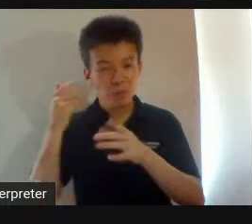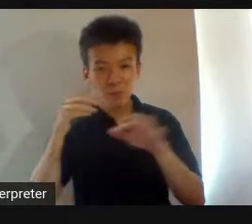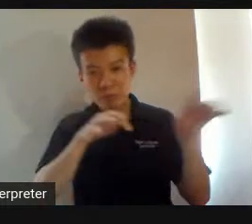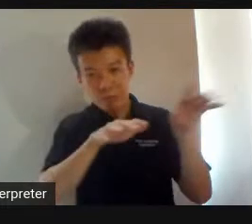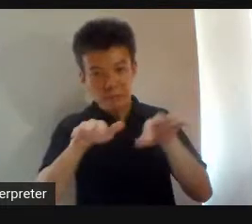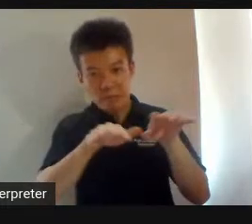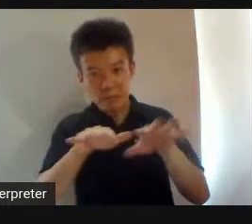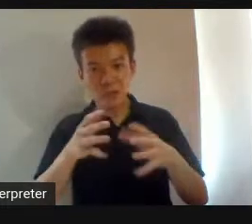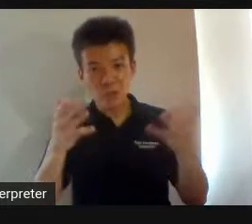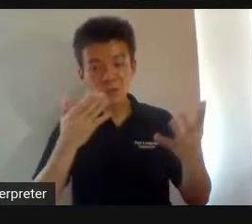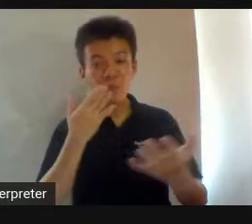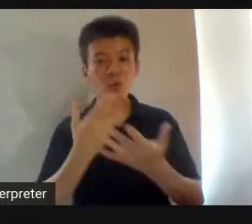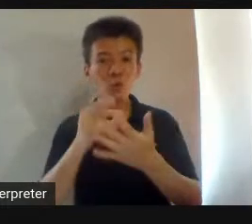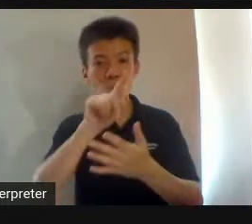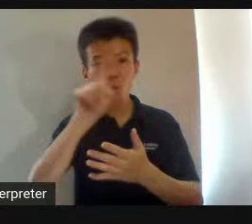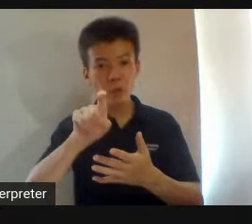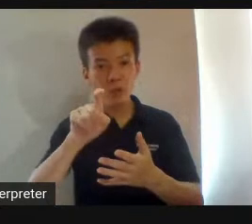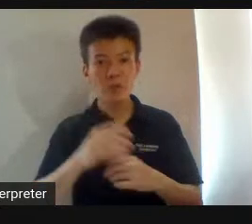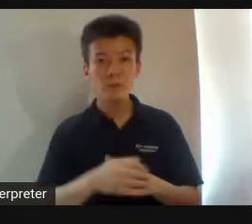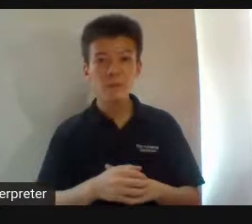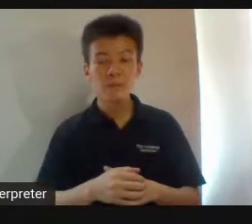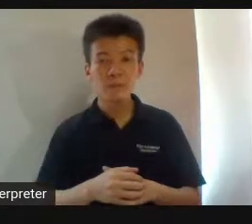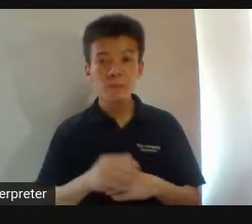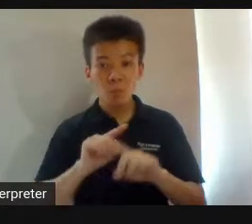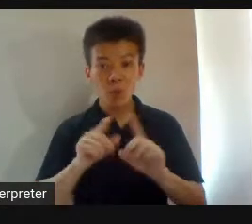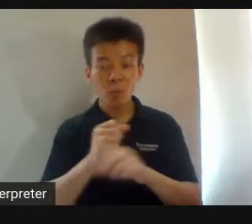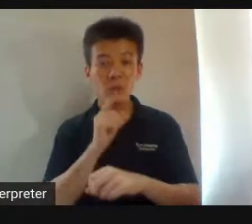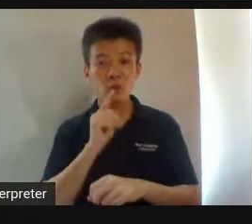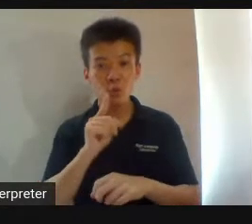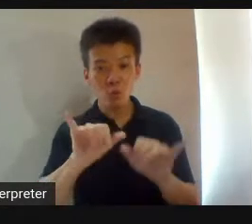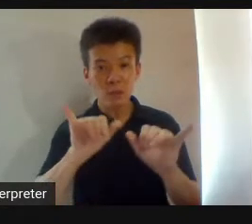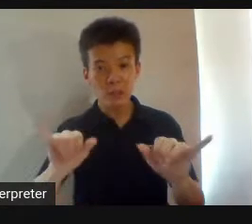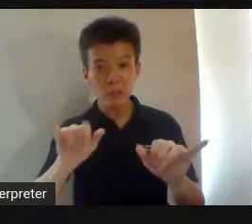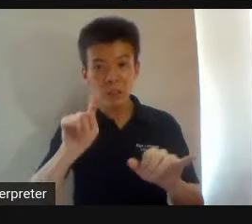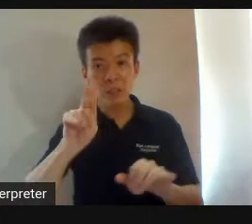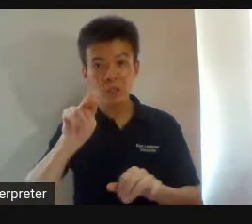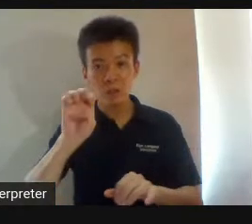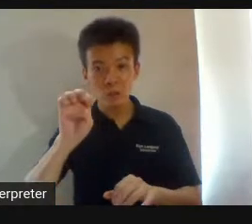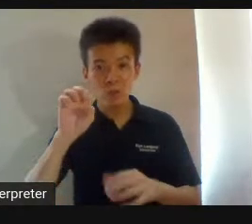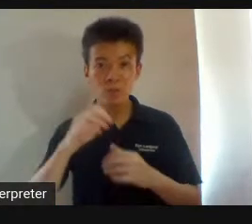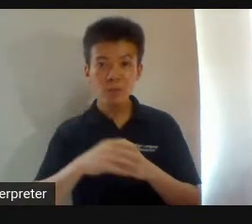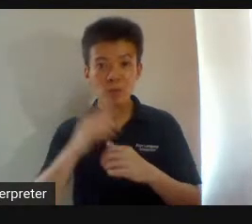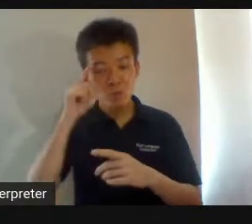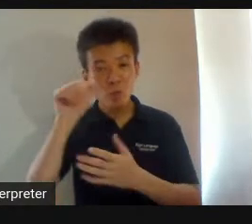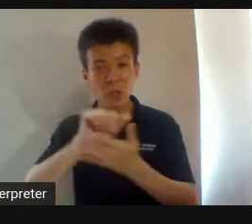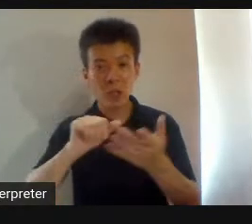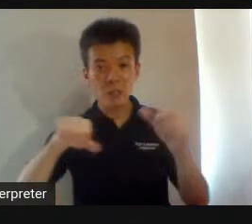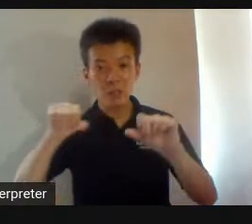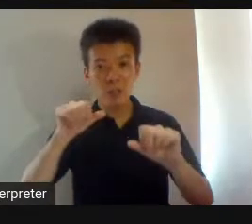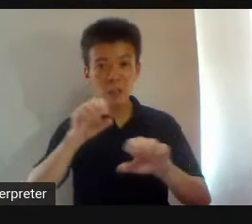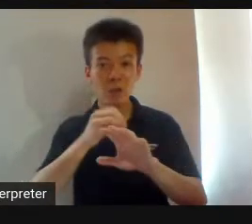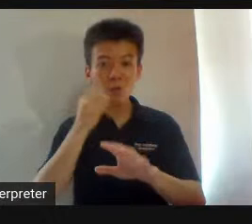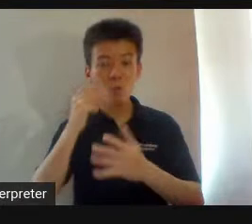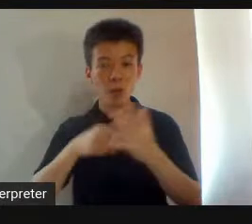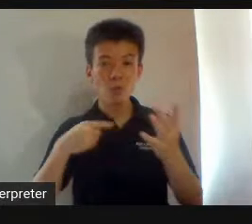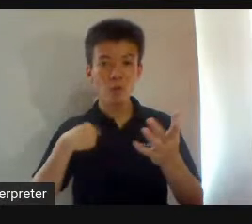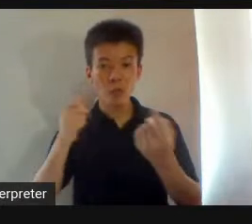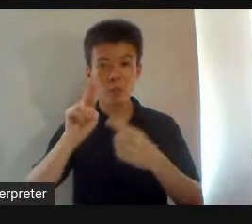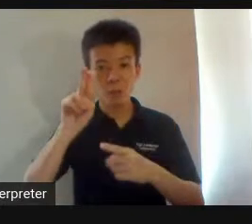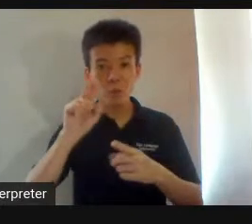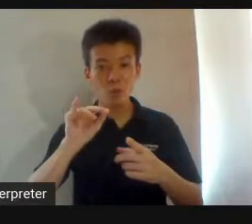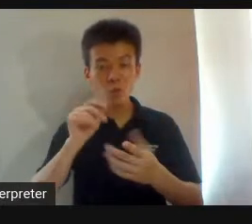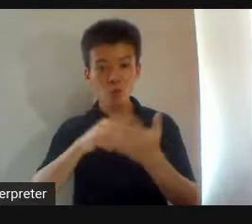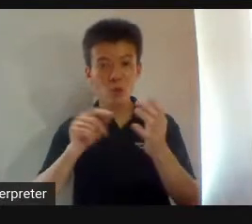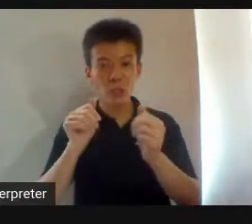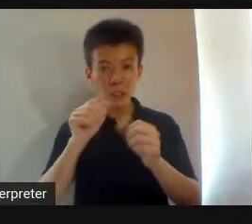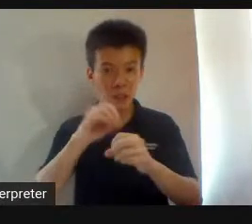really, really good questions. But make sure to stay tuned for ArtScience on Home and what we've got coming up. Also check in